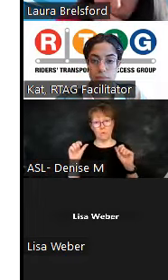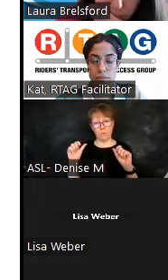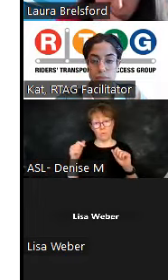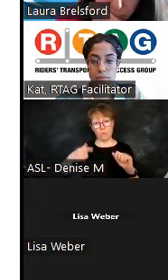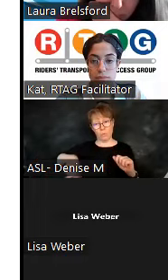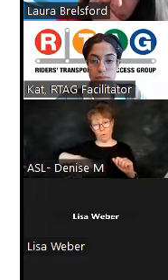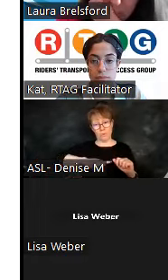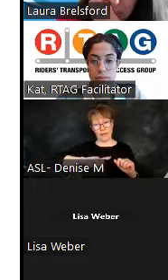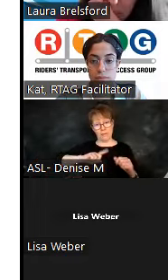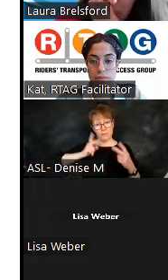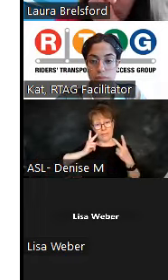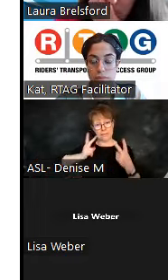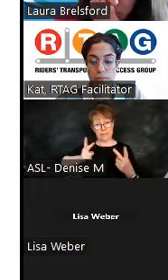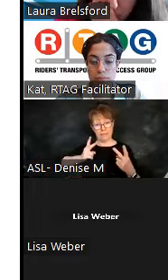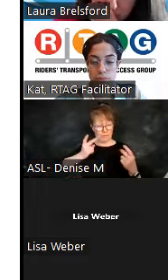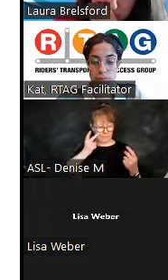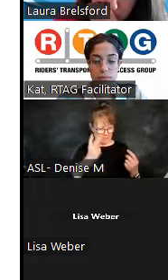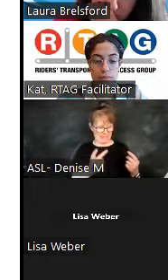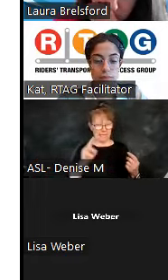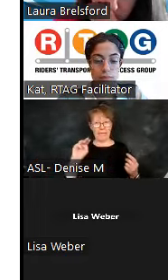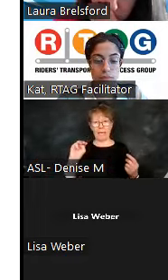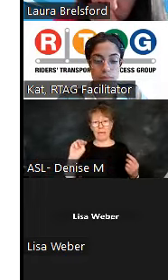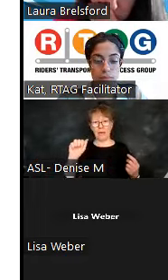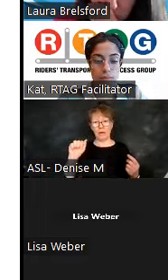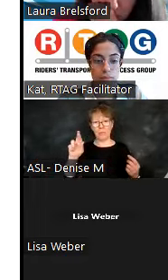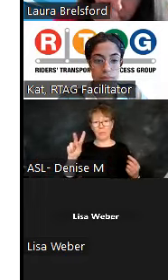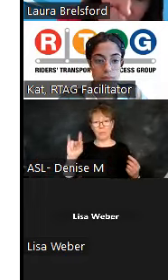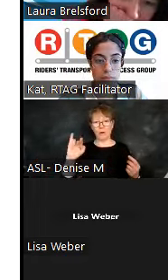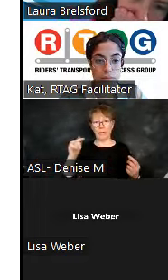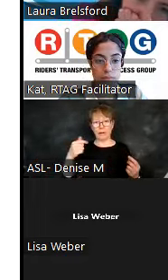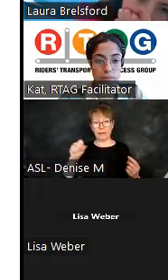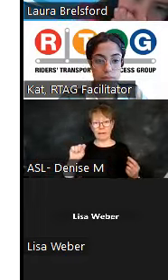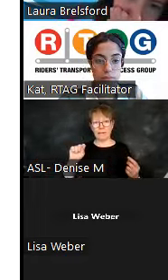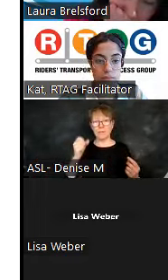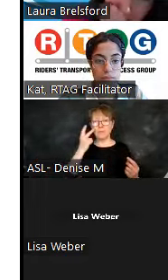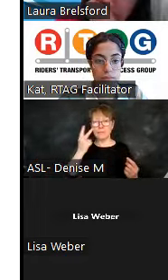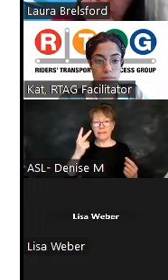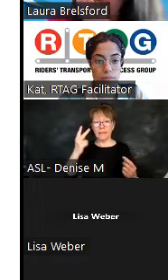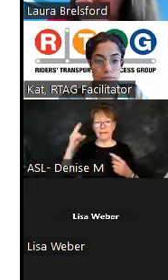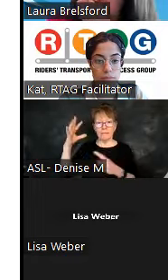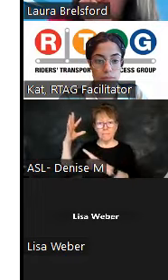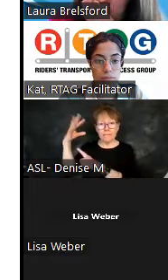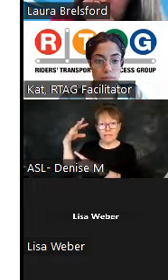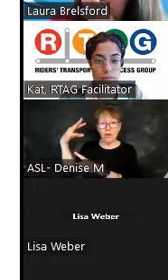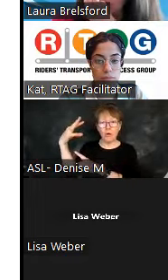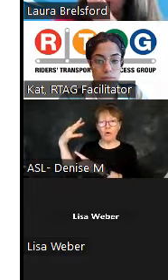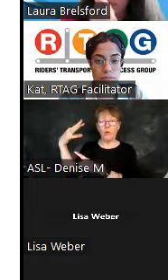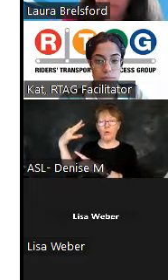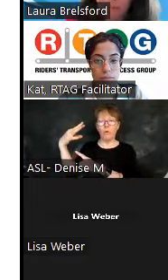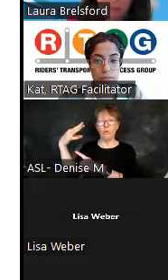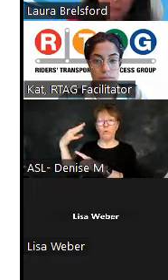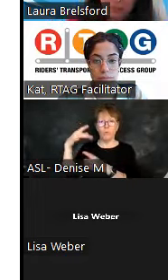there are markings, that there are videotapes being recorded along